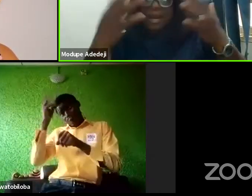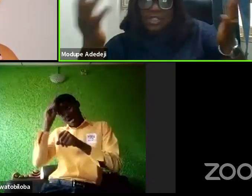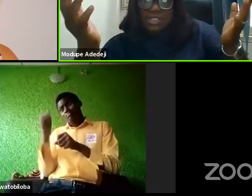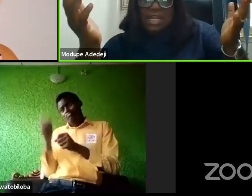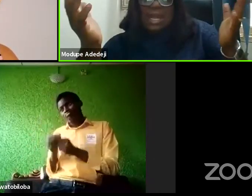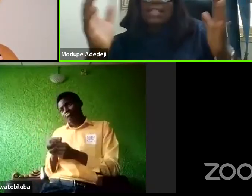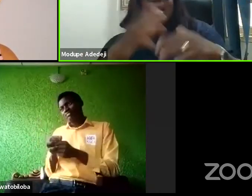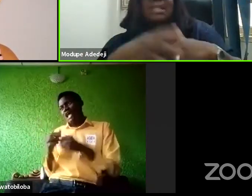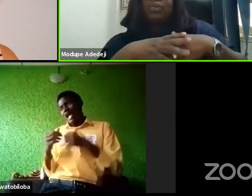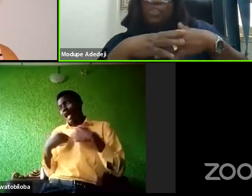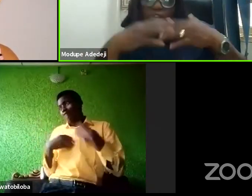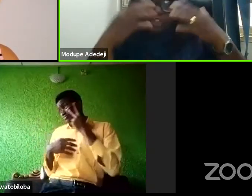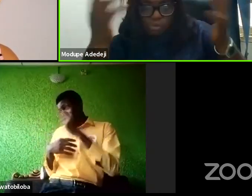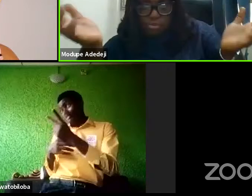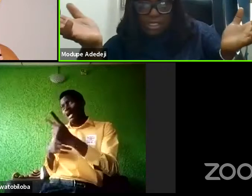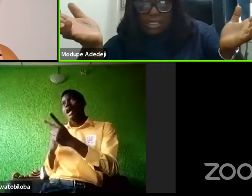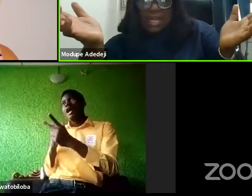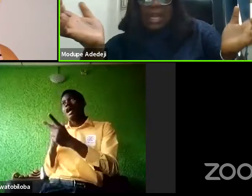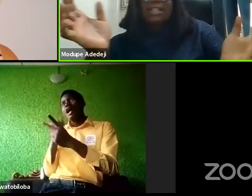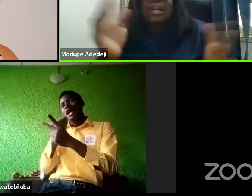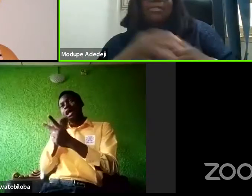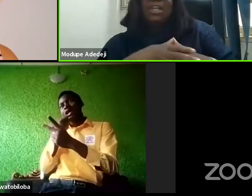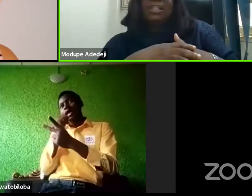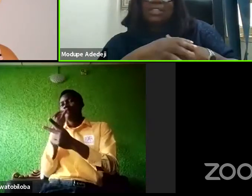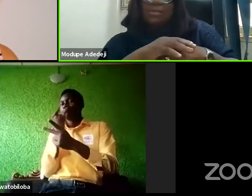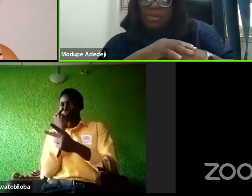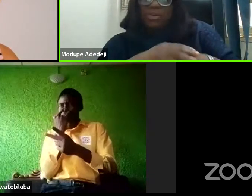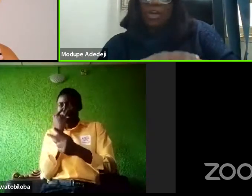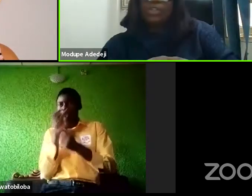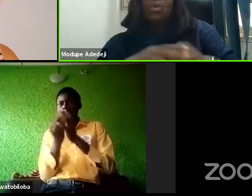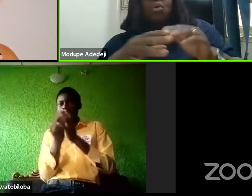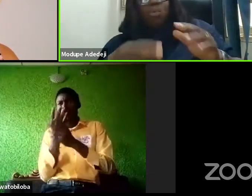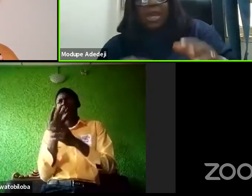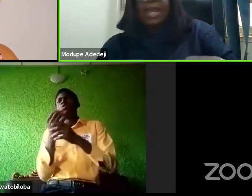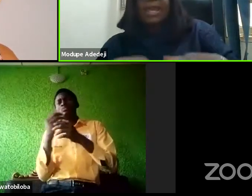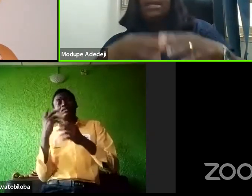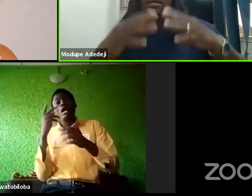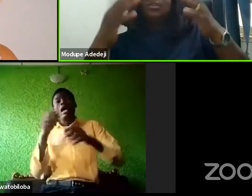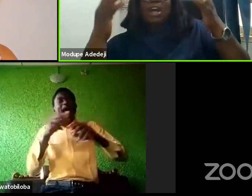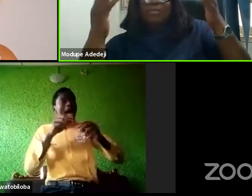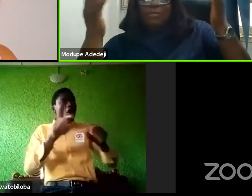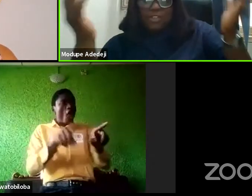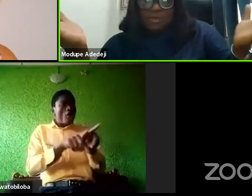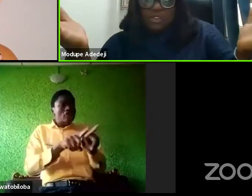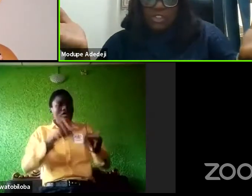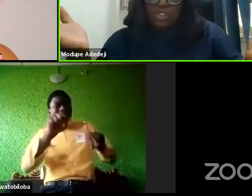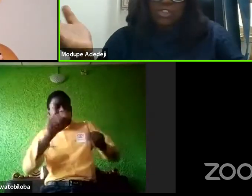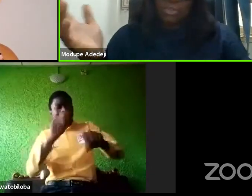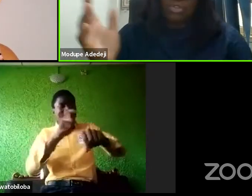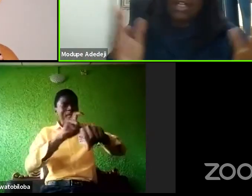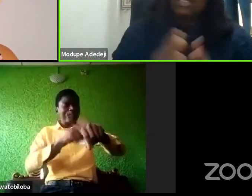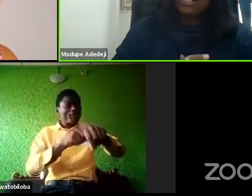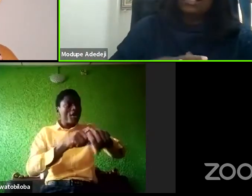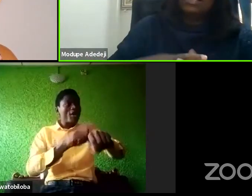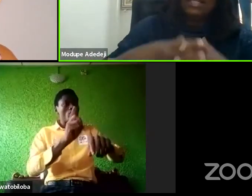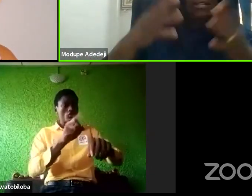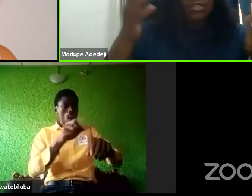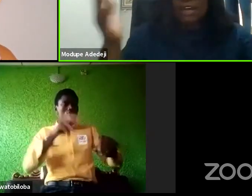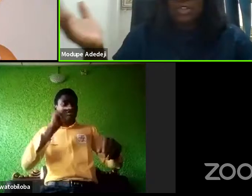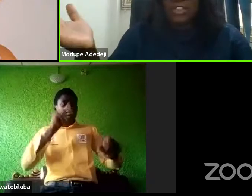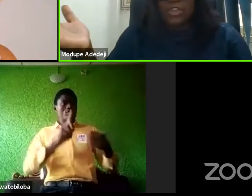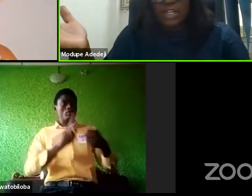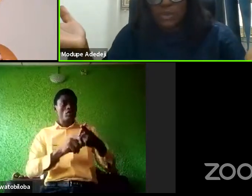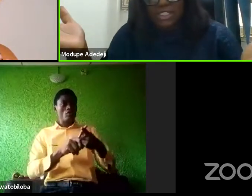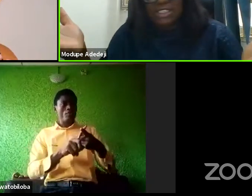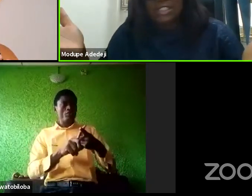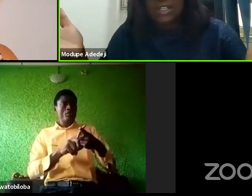supposed to be married and start producing children. And definitely there's a period where you have finished producing these children and then